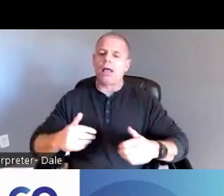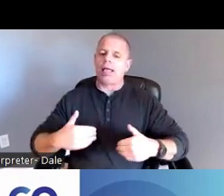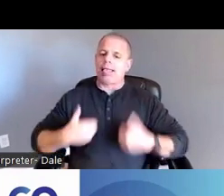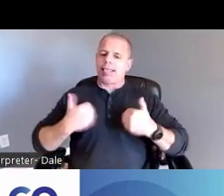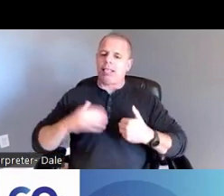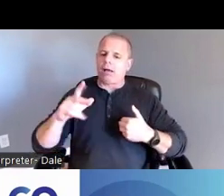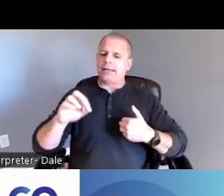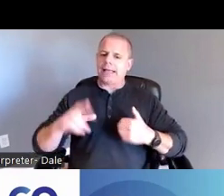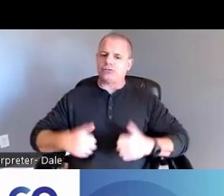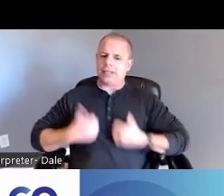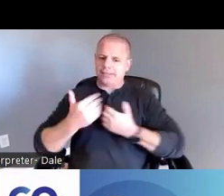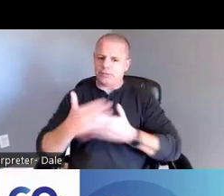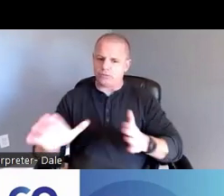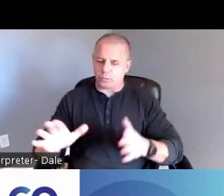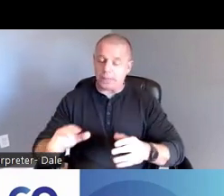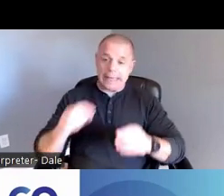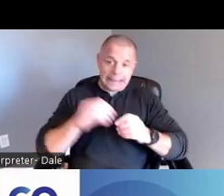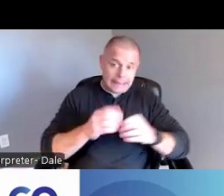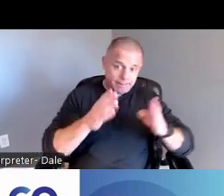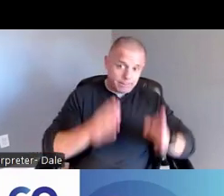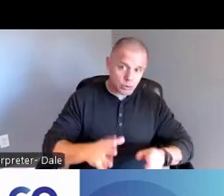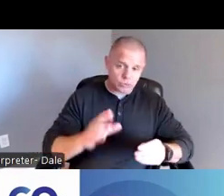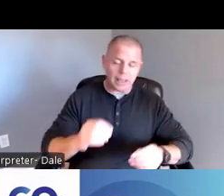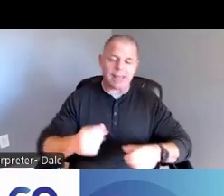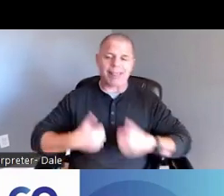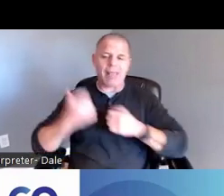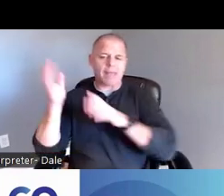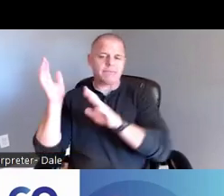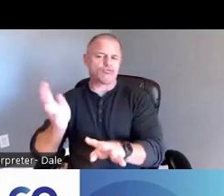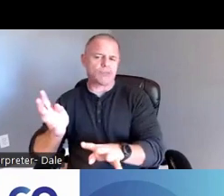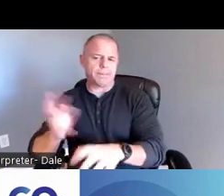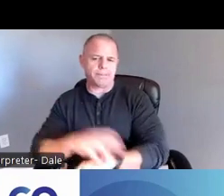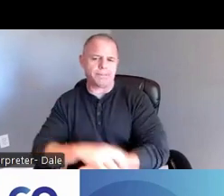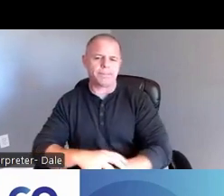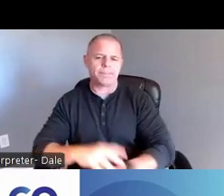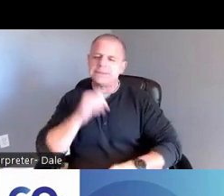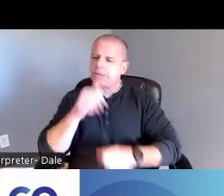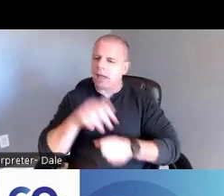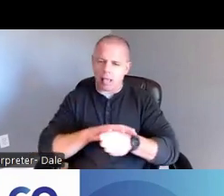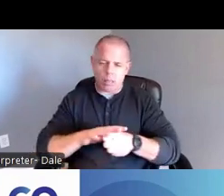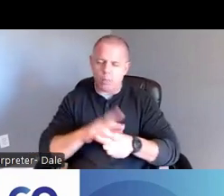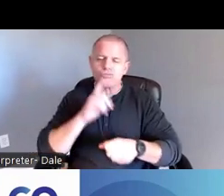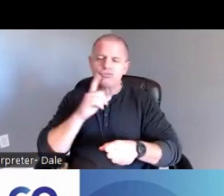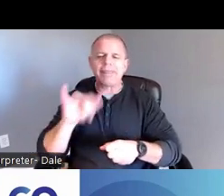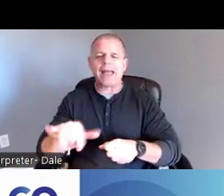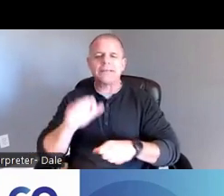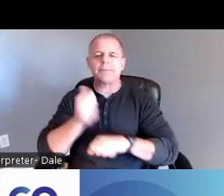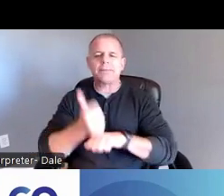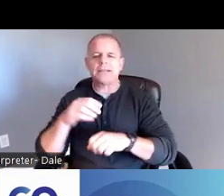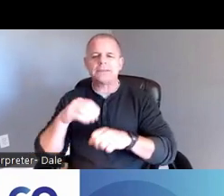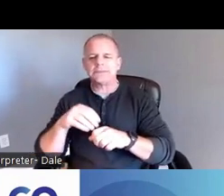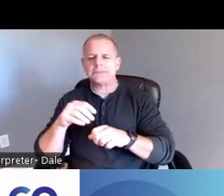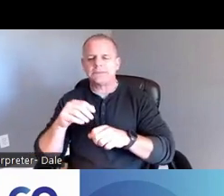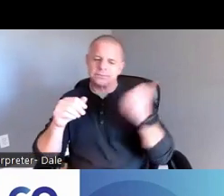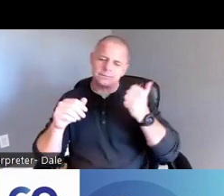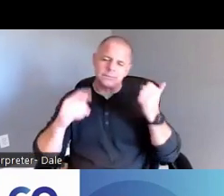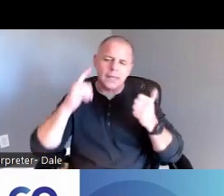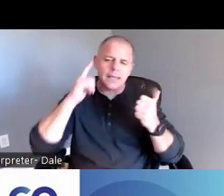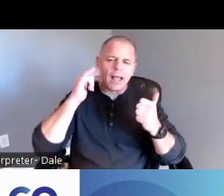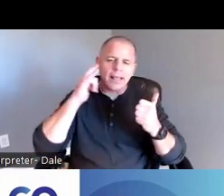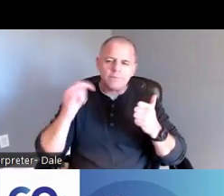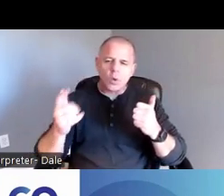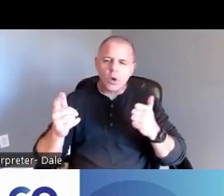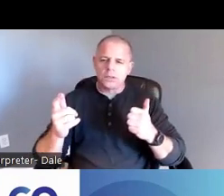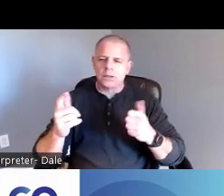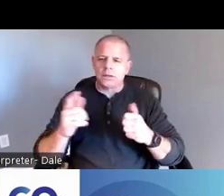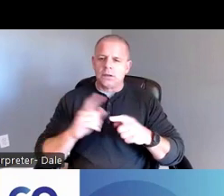person and live streamed. This is not local. It's actually based in in California, but it is